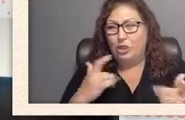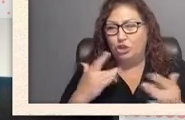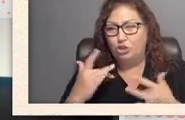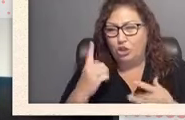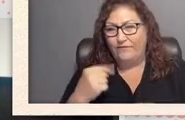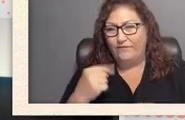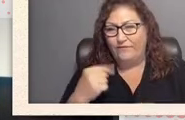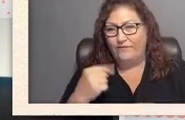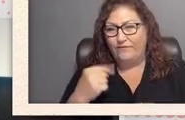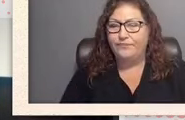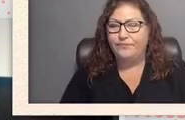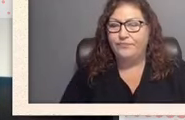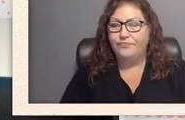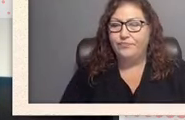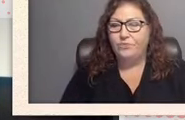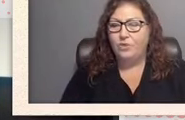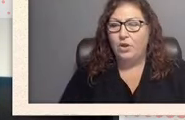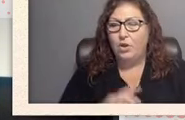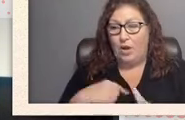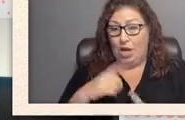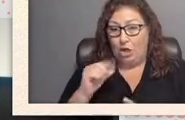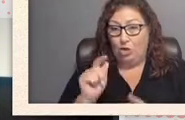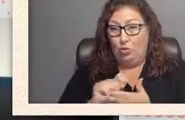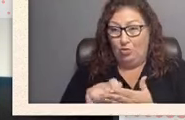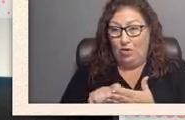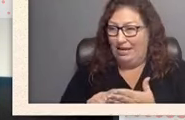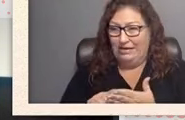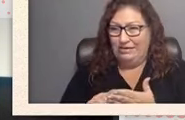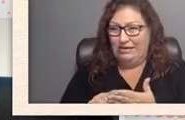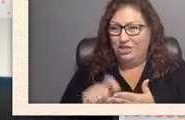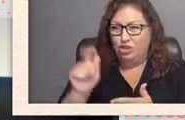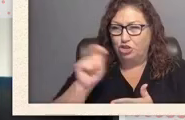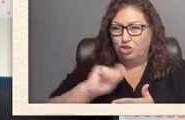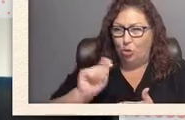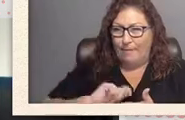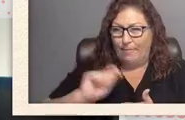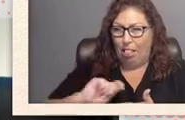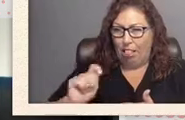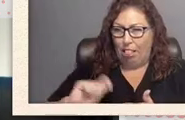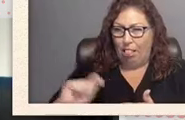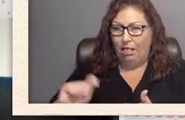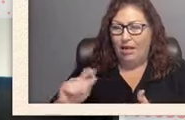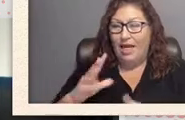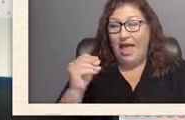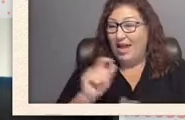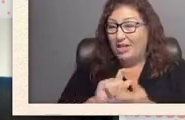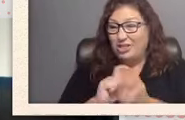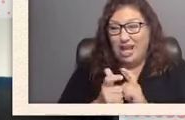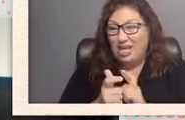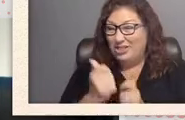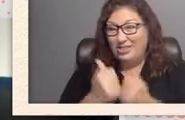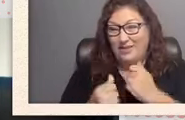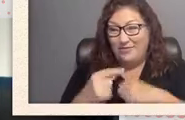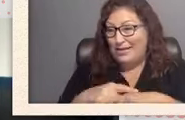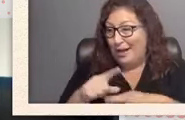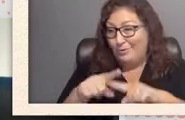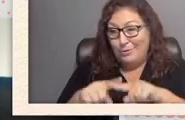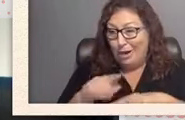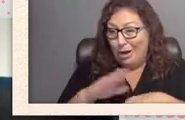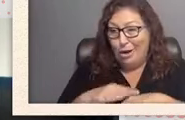and when I do, it's a scribble, and the scribble changes depending on the day.